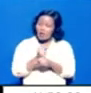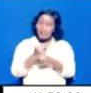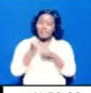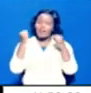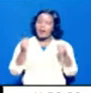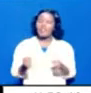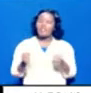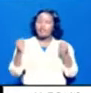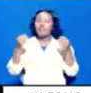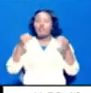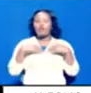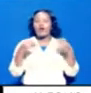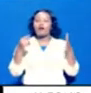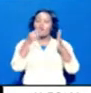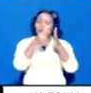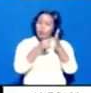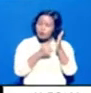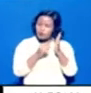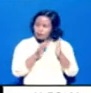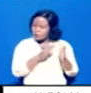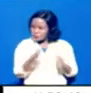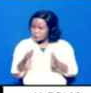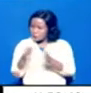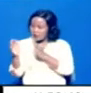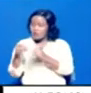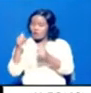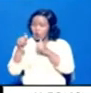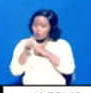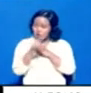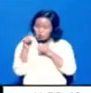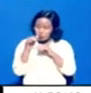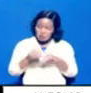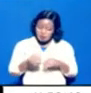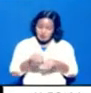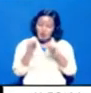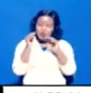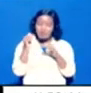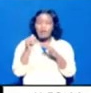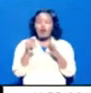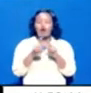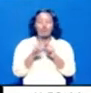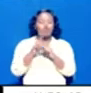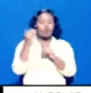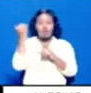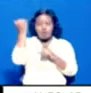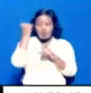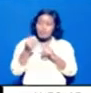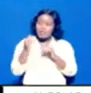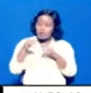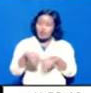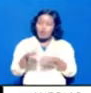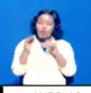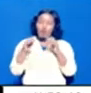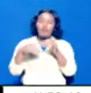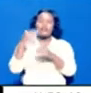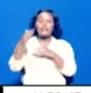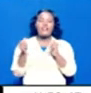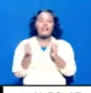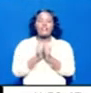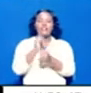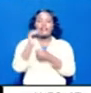a direction that you will follow and that the judiciary will follow for the next 10 years. I congratulate